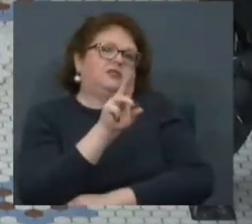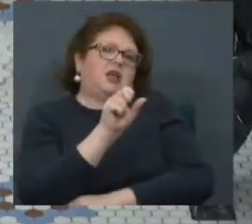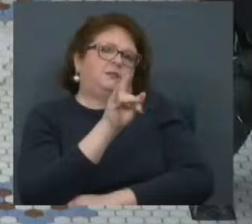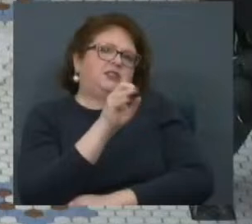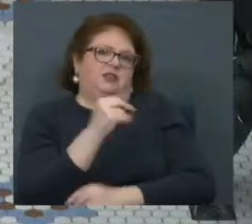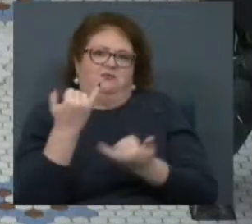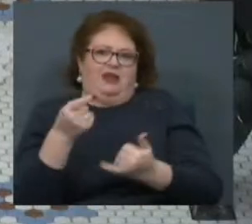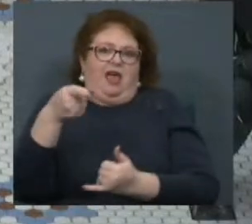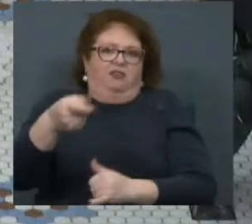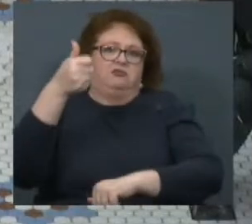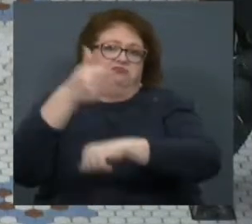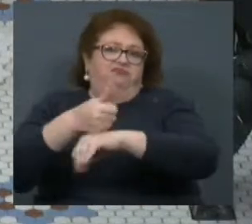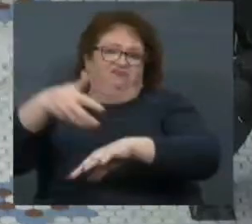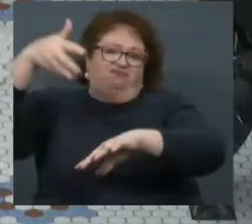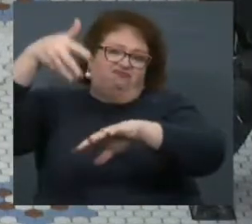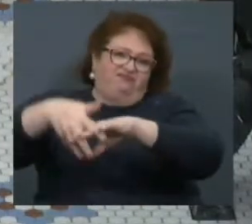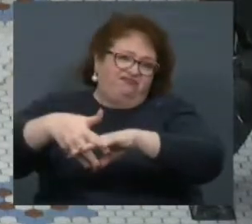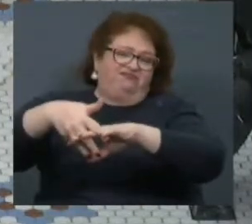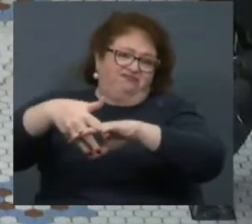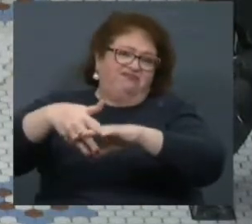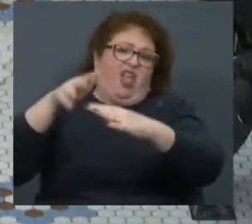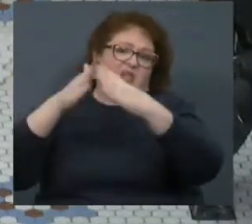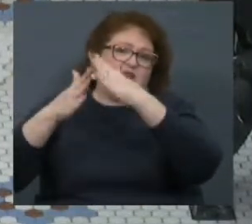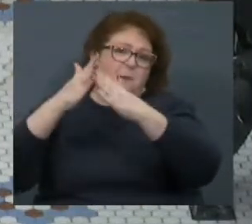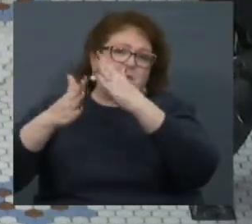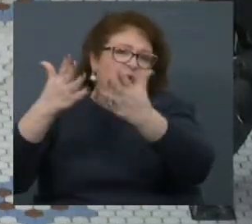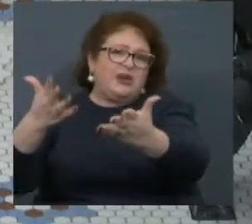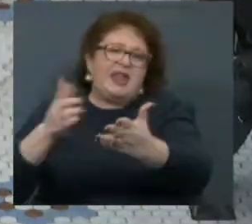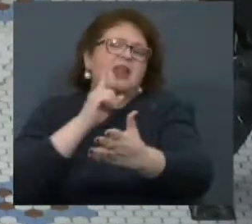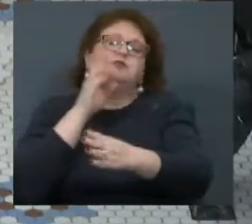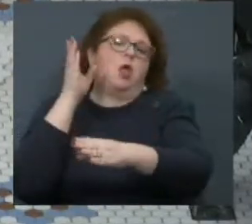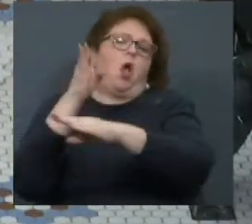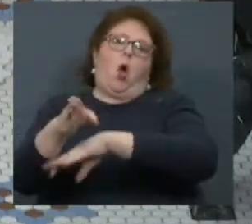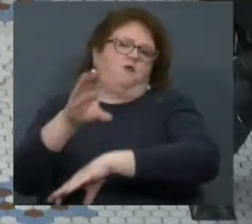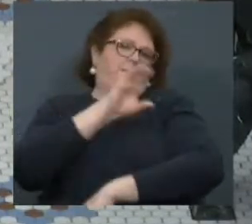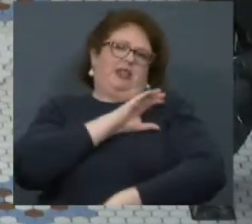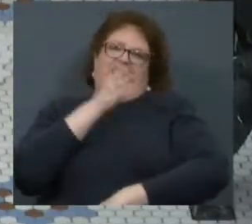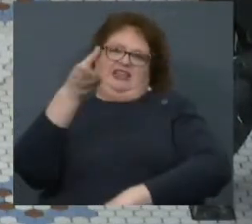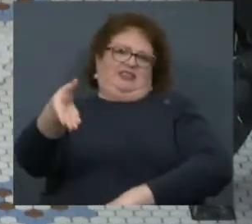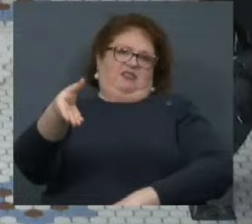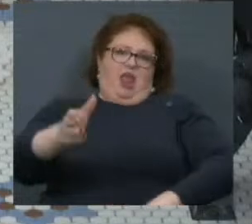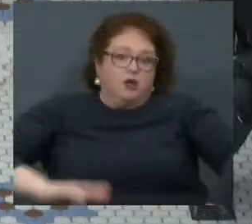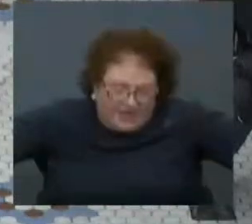in the community there, in a community that is traditionally highly over-policed.